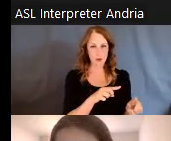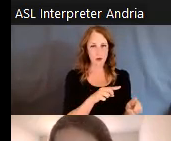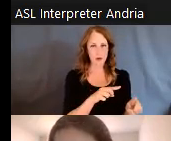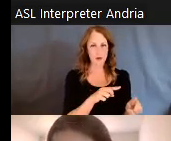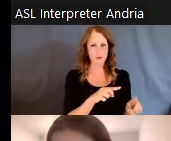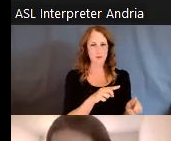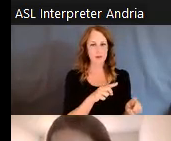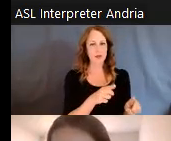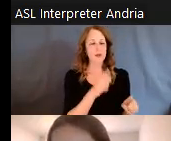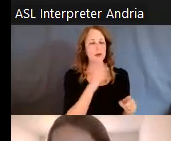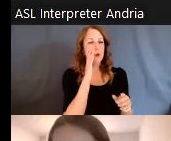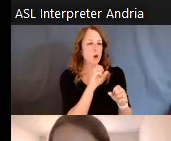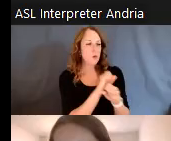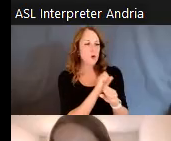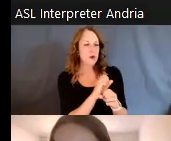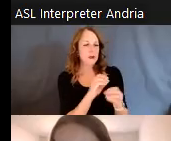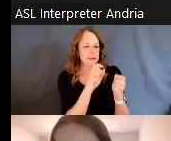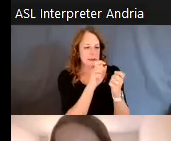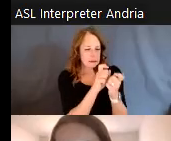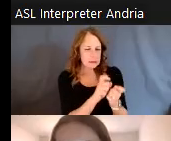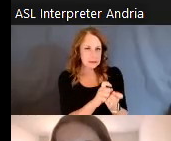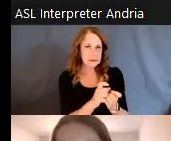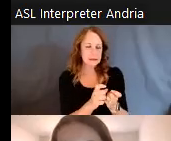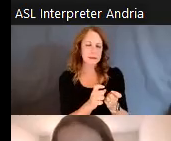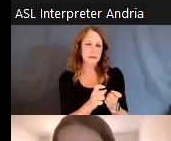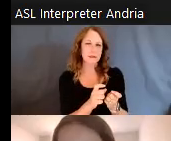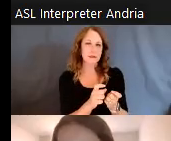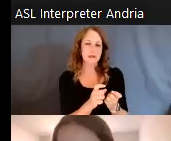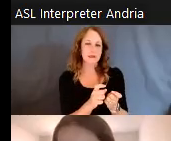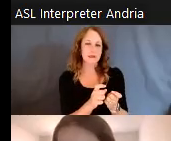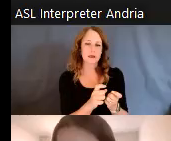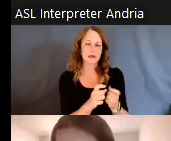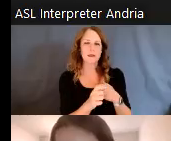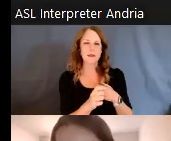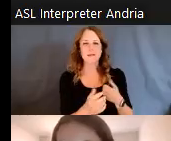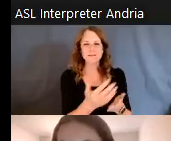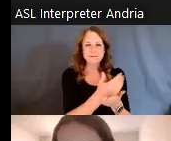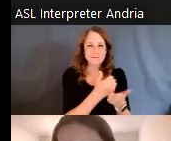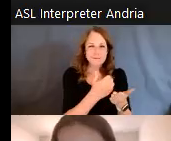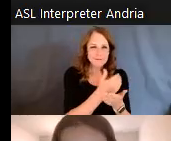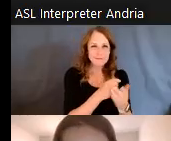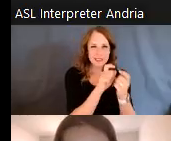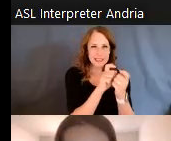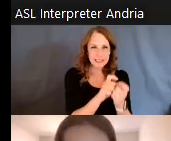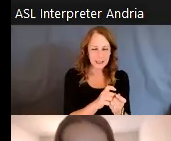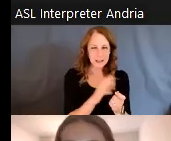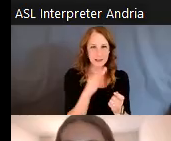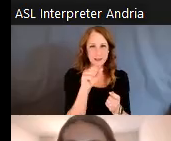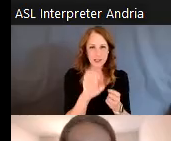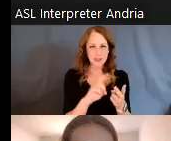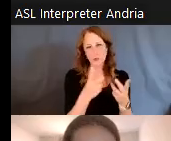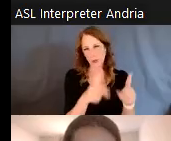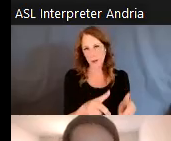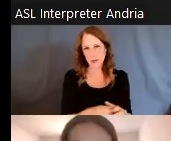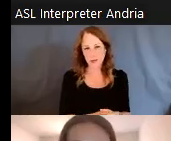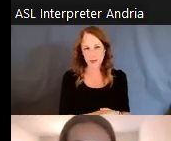working more specifically on the details of the case, the details of the incident.